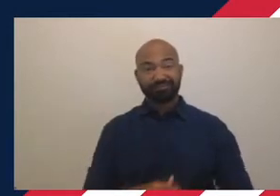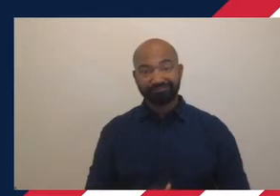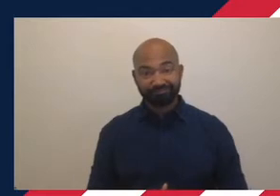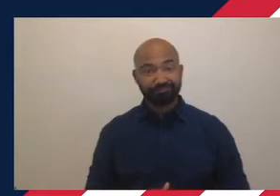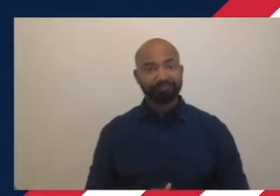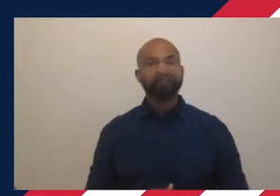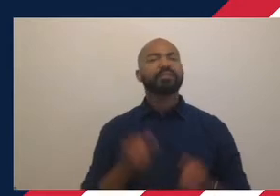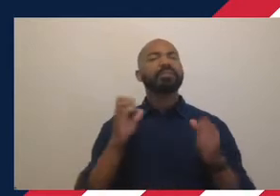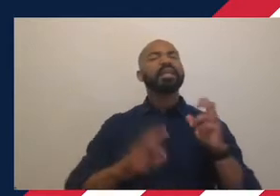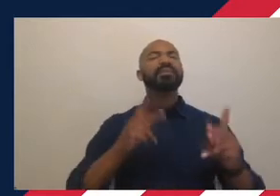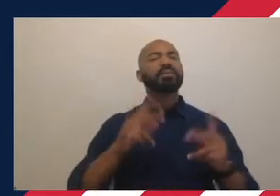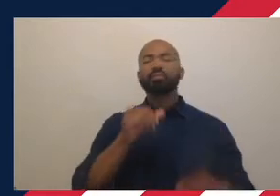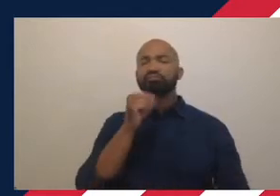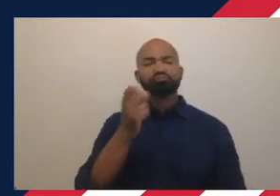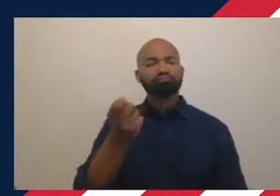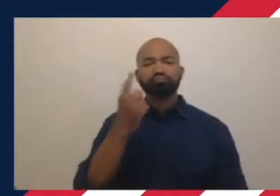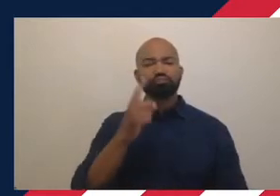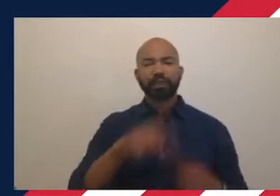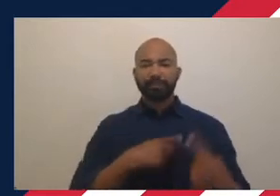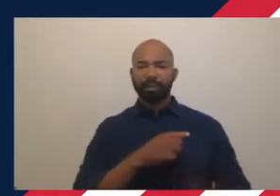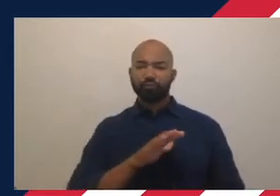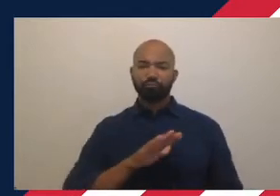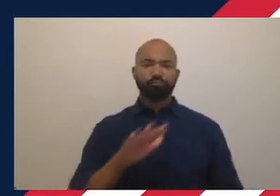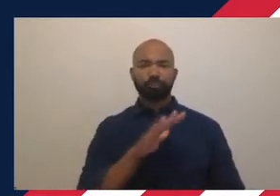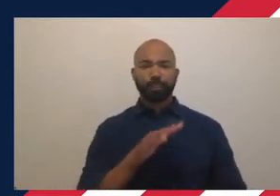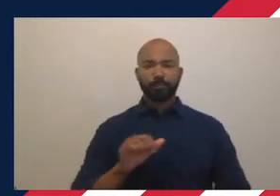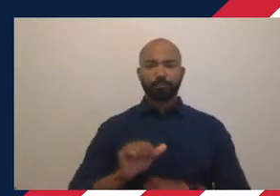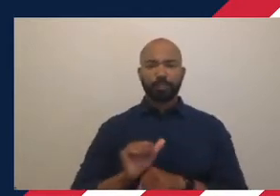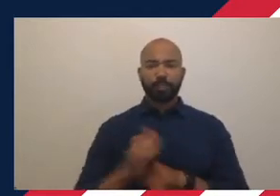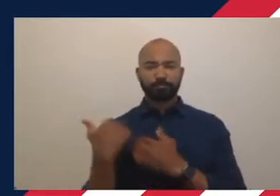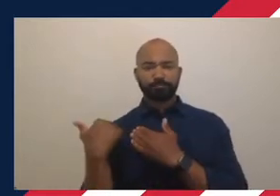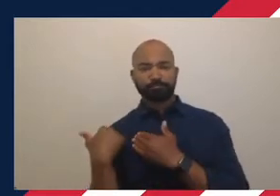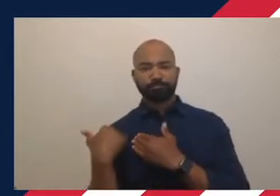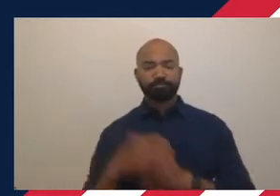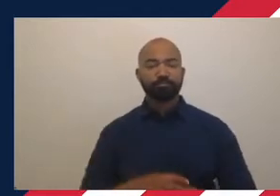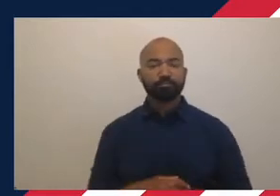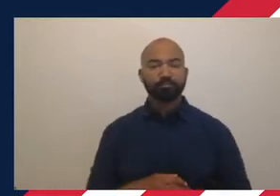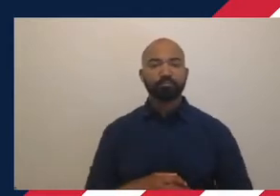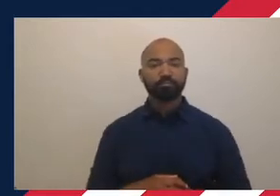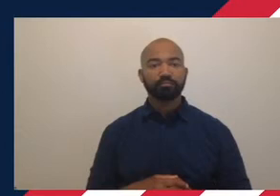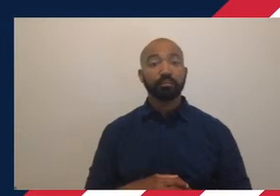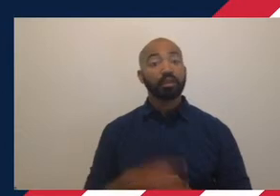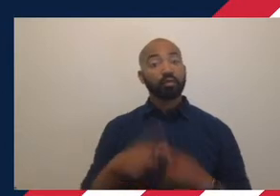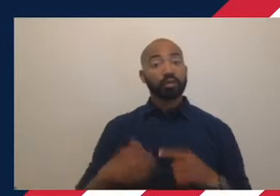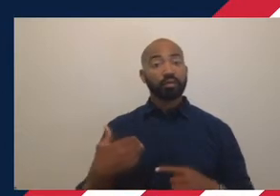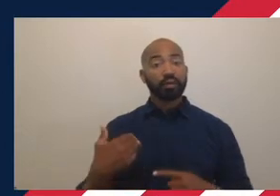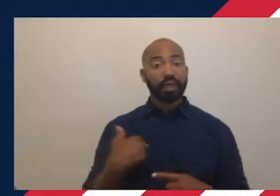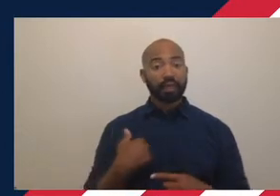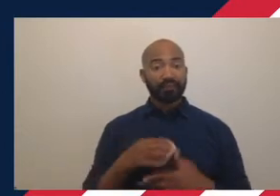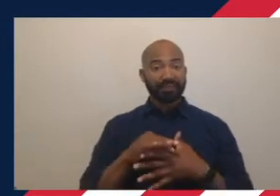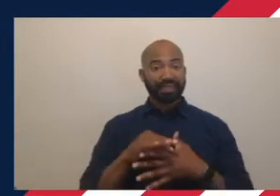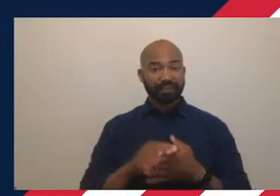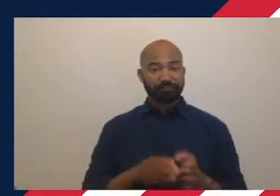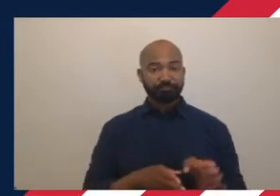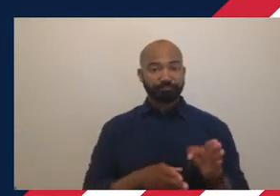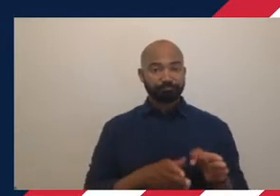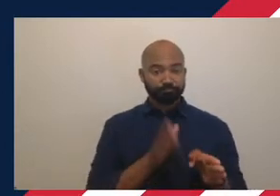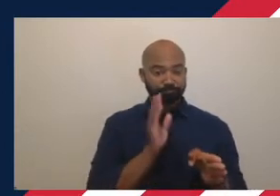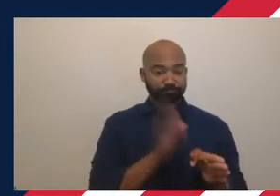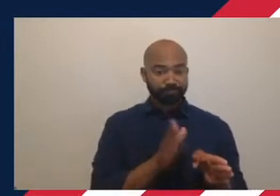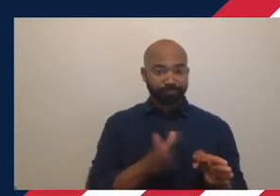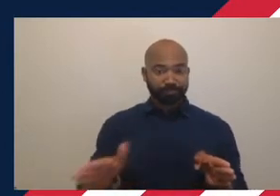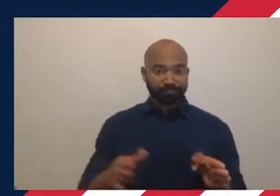understand on how they do their jobs. When you process a piece of meat, a lot of times